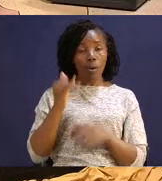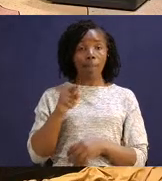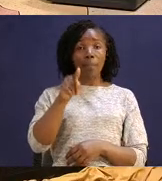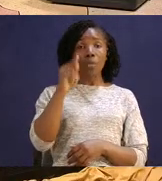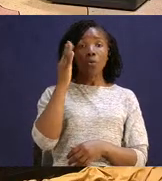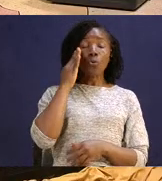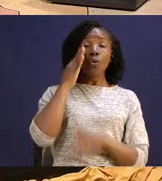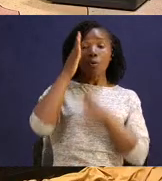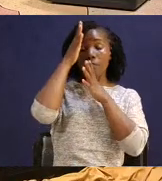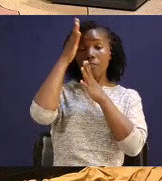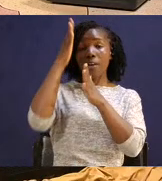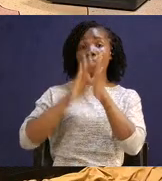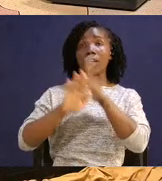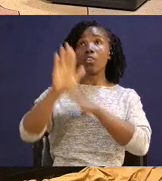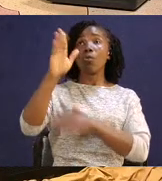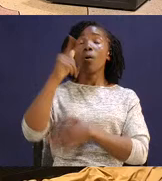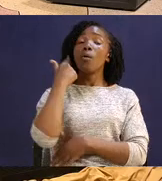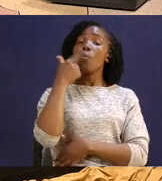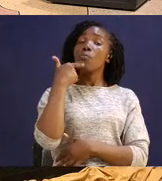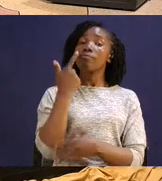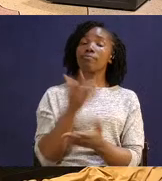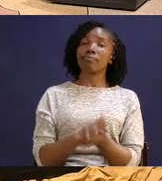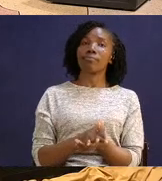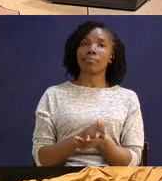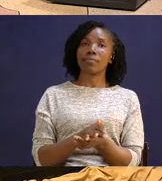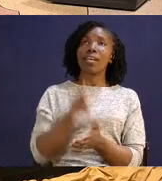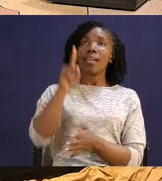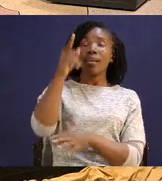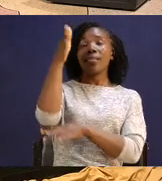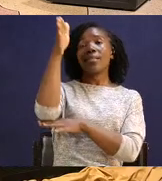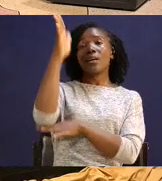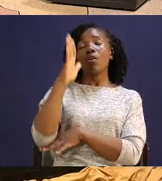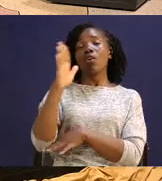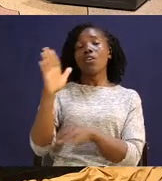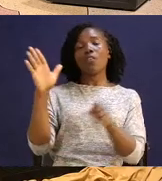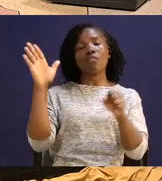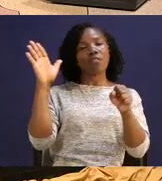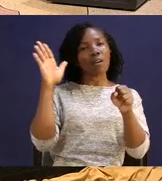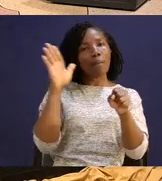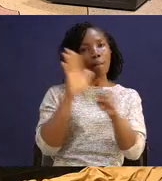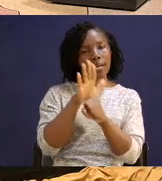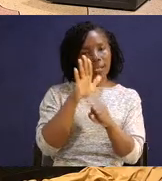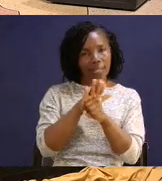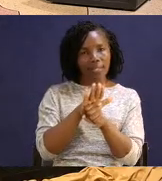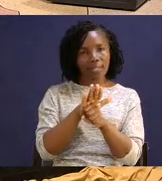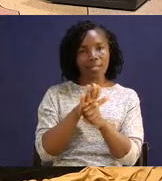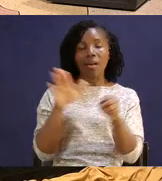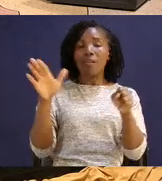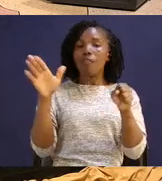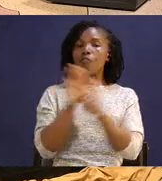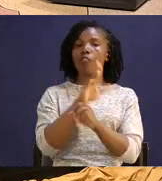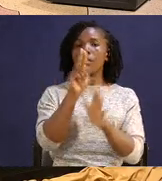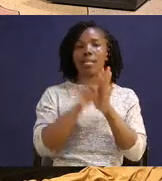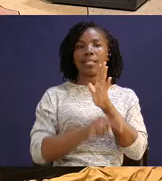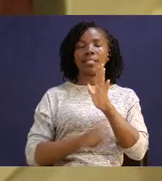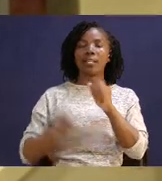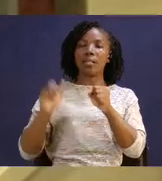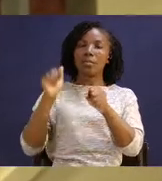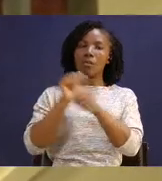your father is. It's the God of abundance. He's a God of fullness. He's a God of the